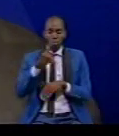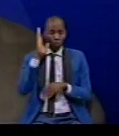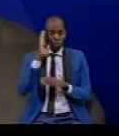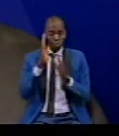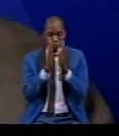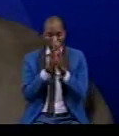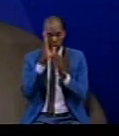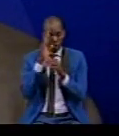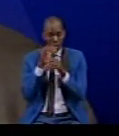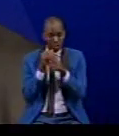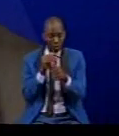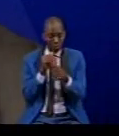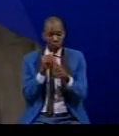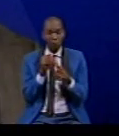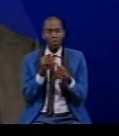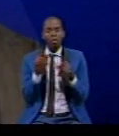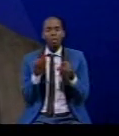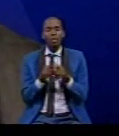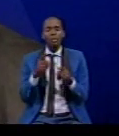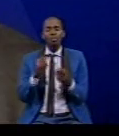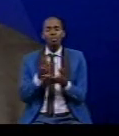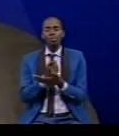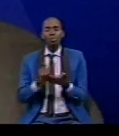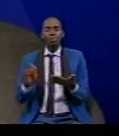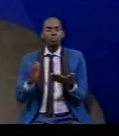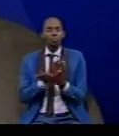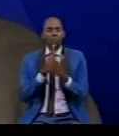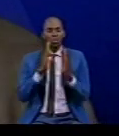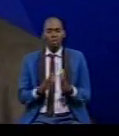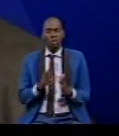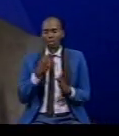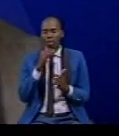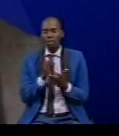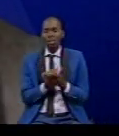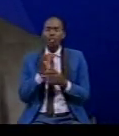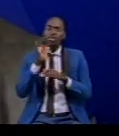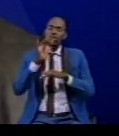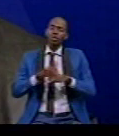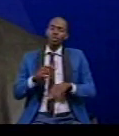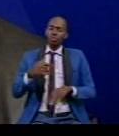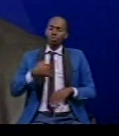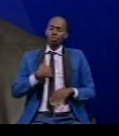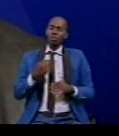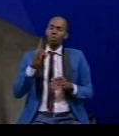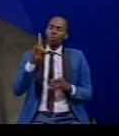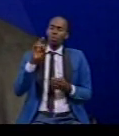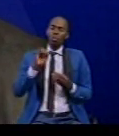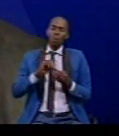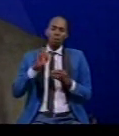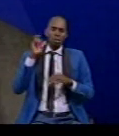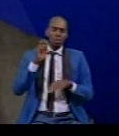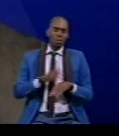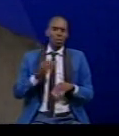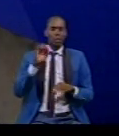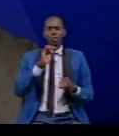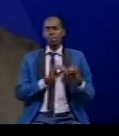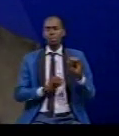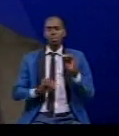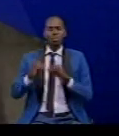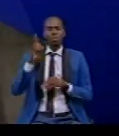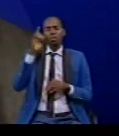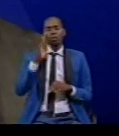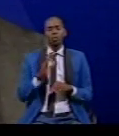God as a God that does not know them or see them. They make God a